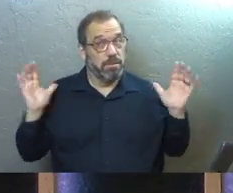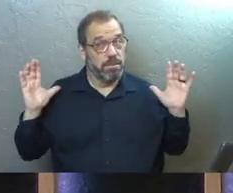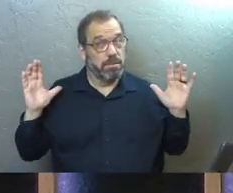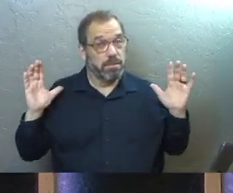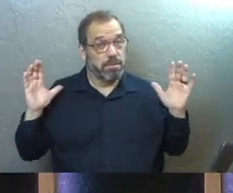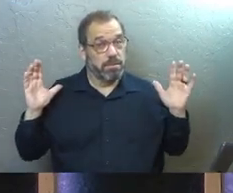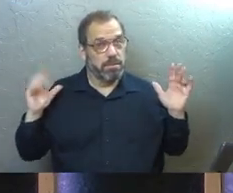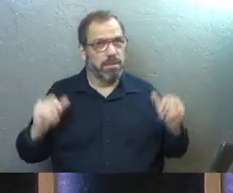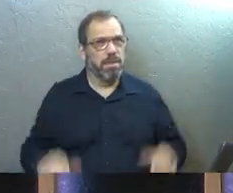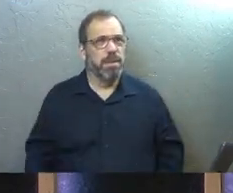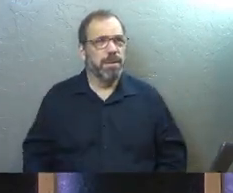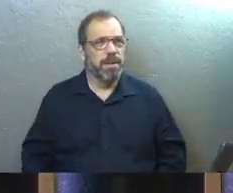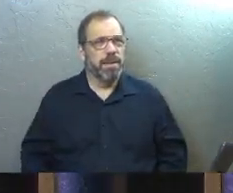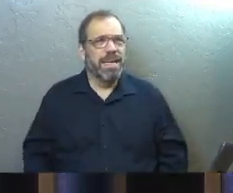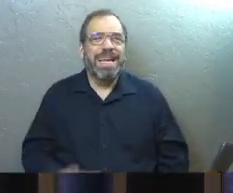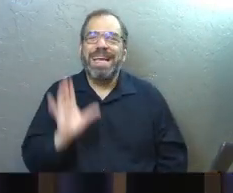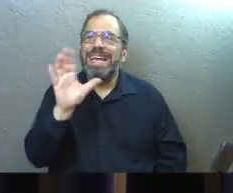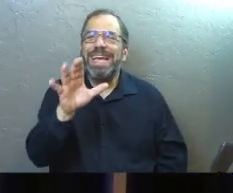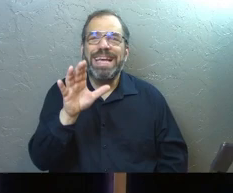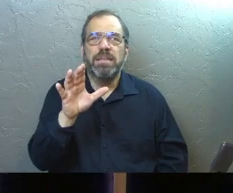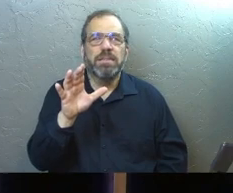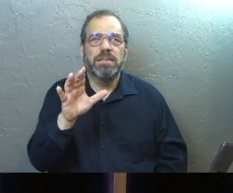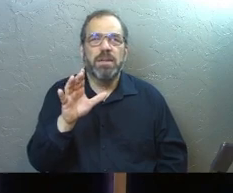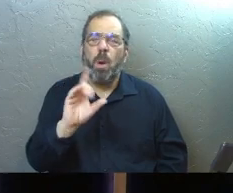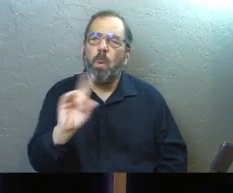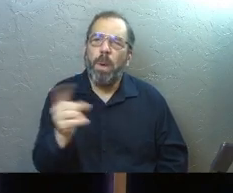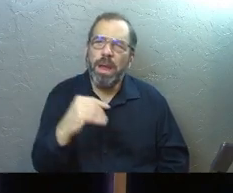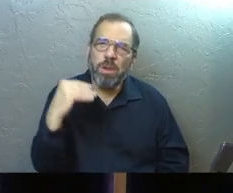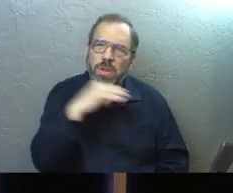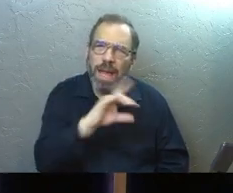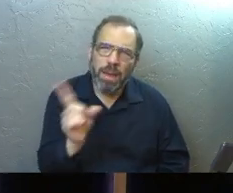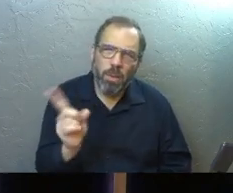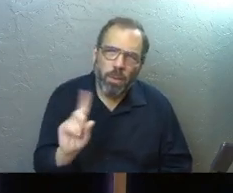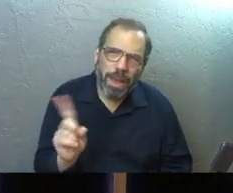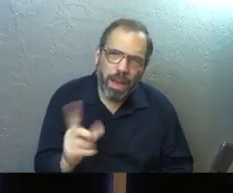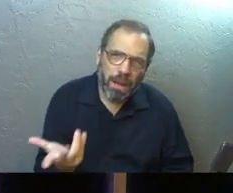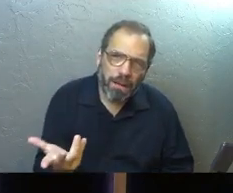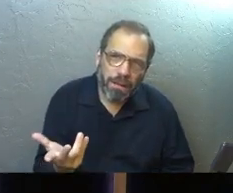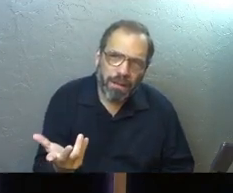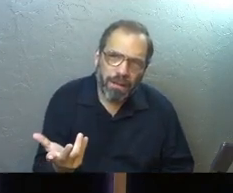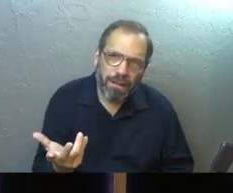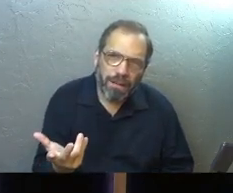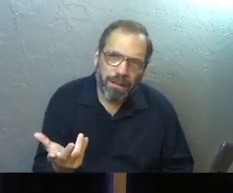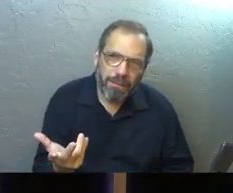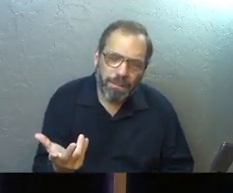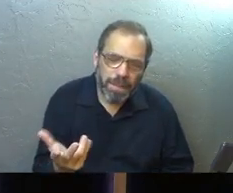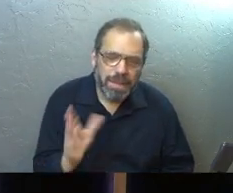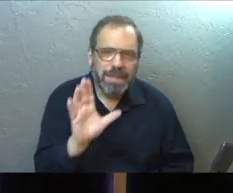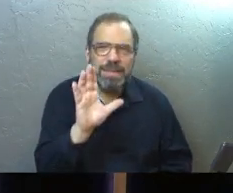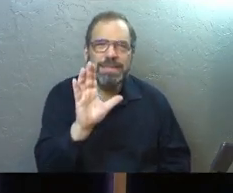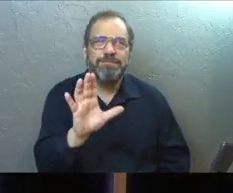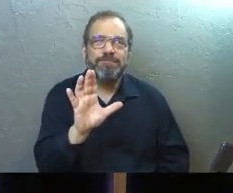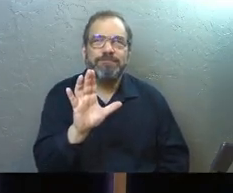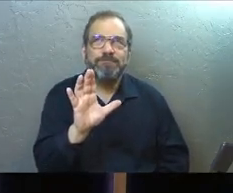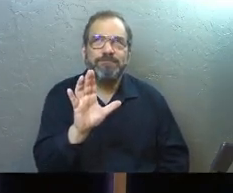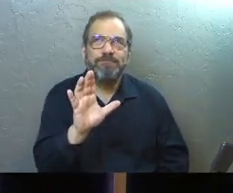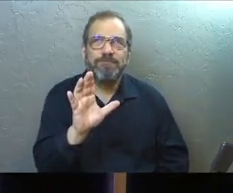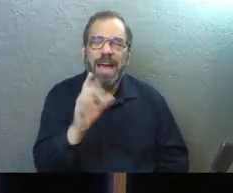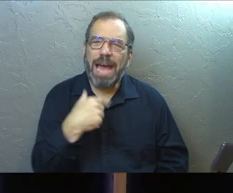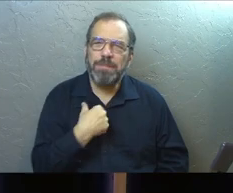Me too. It's just a matter of where are you lying. So we got to say